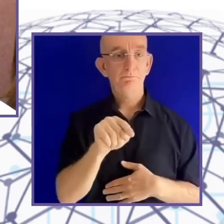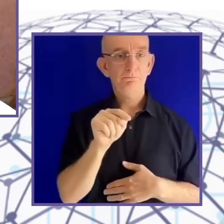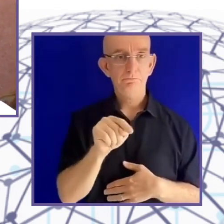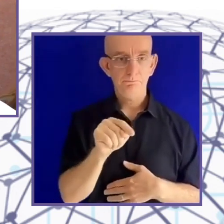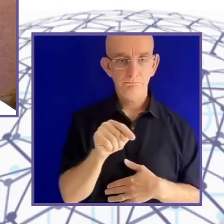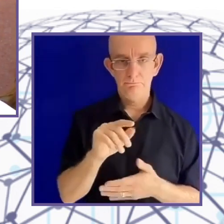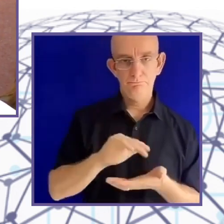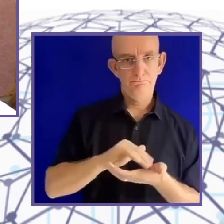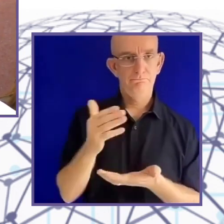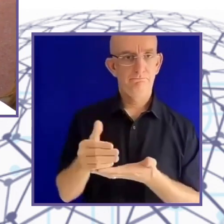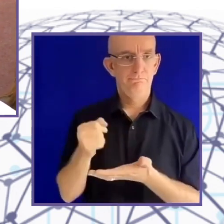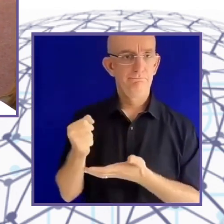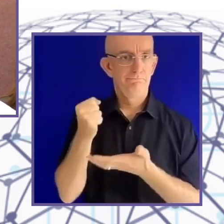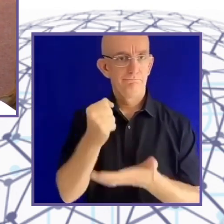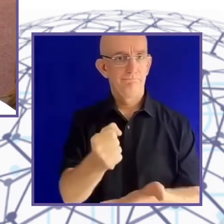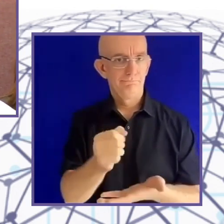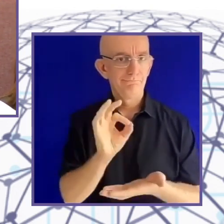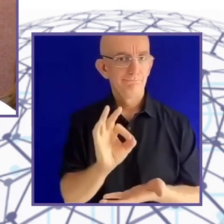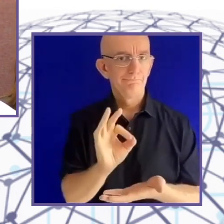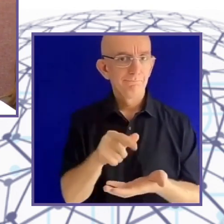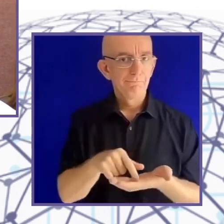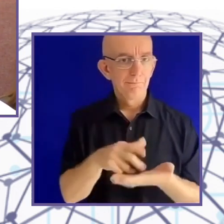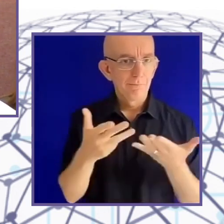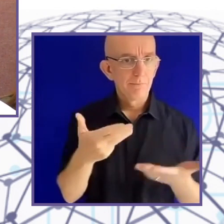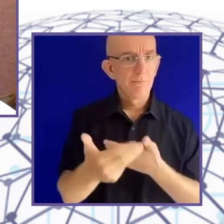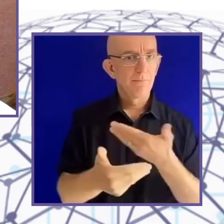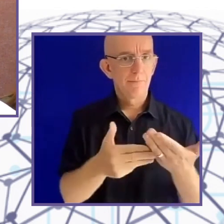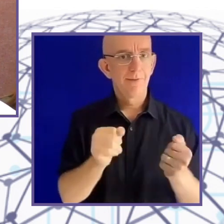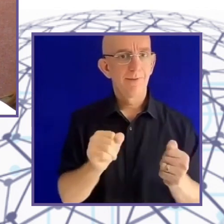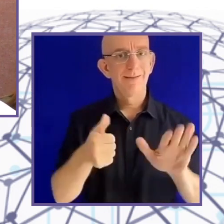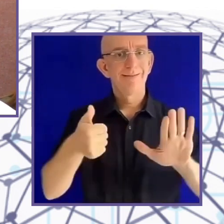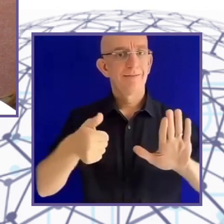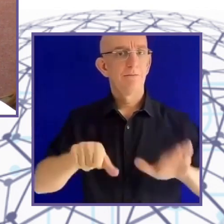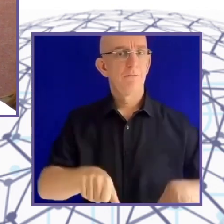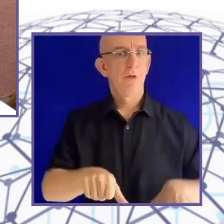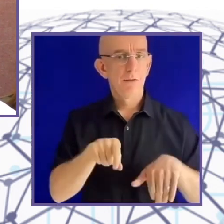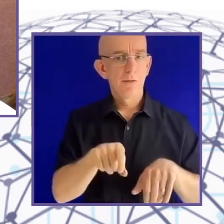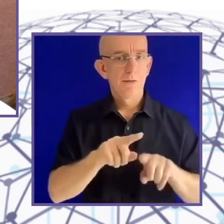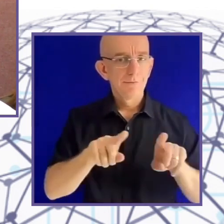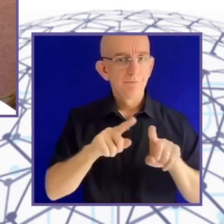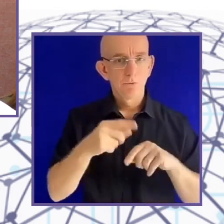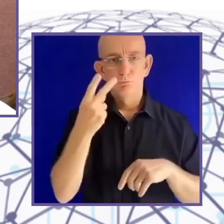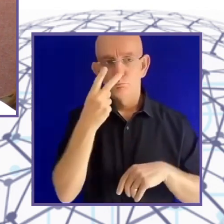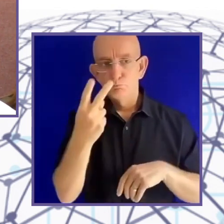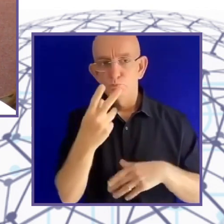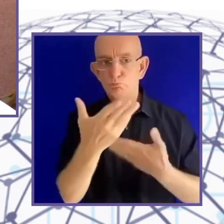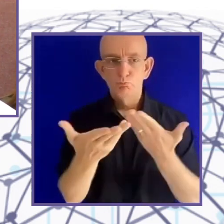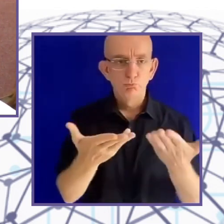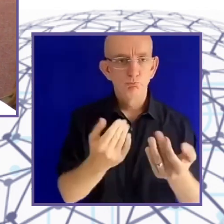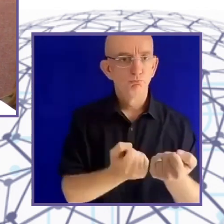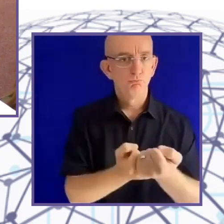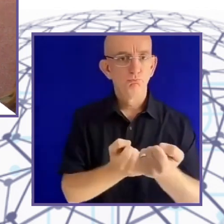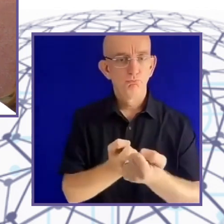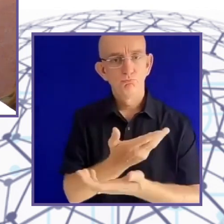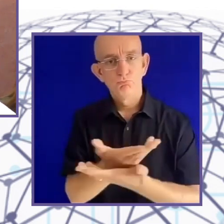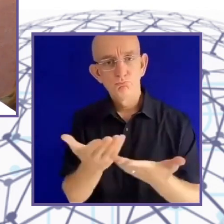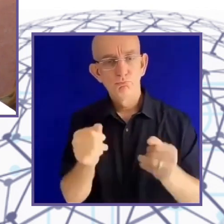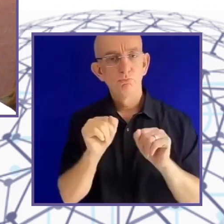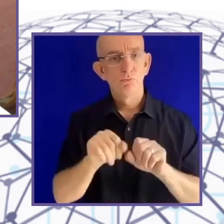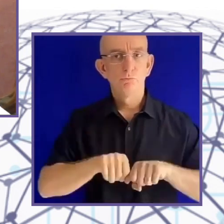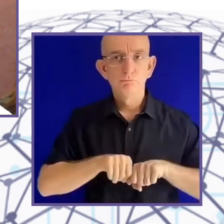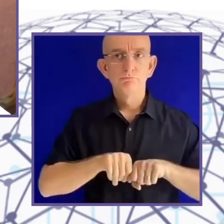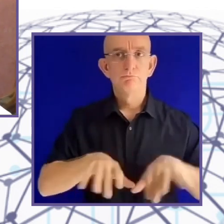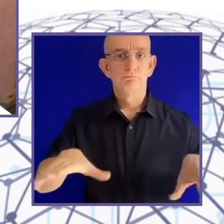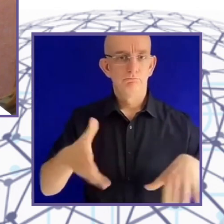subscription model, a new innovative finance model within Africa, and to also test